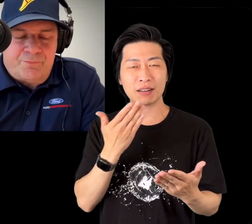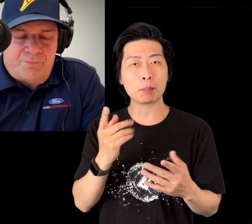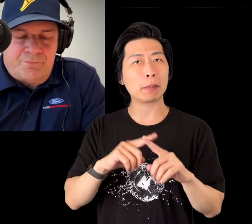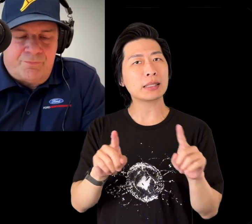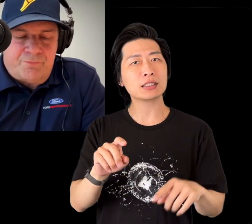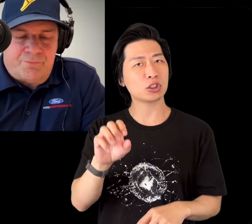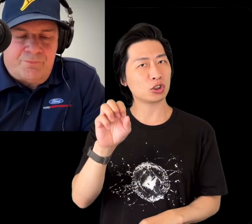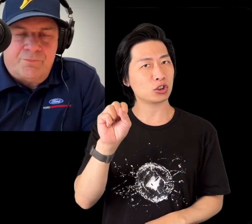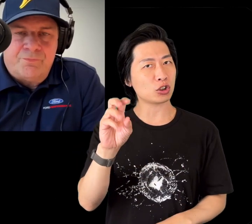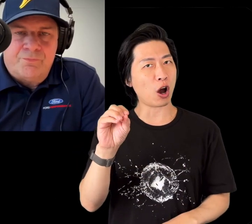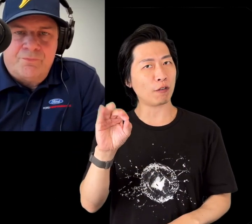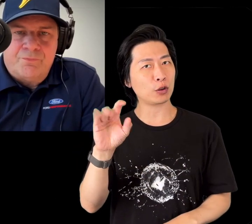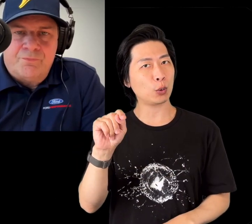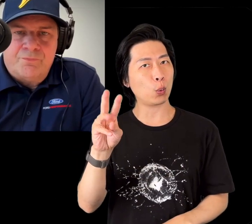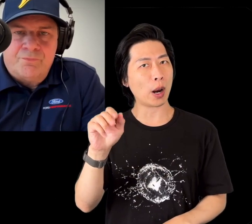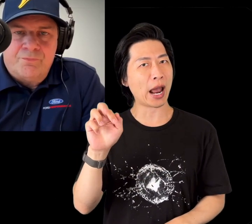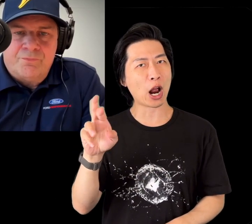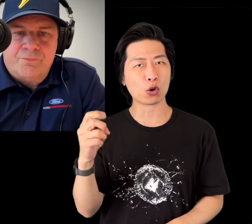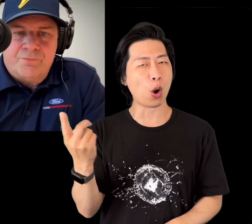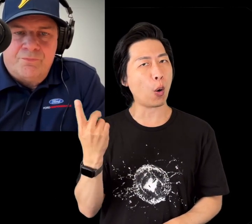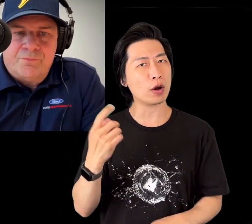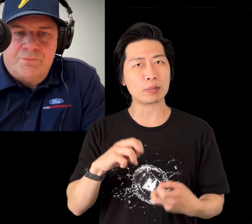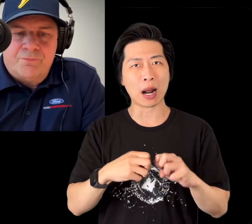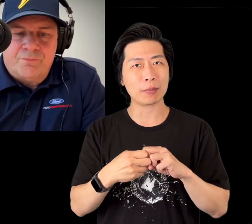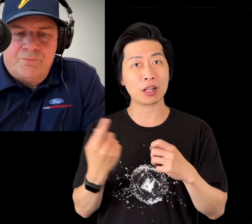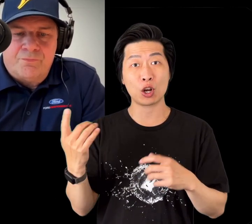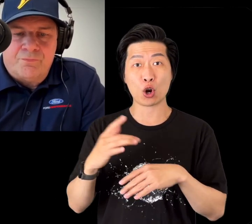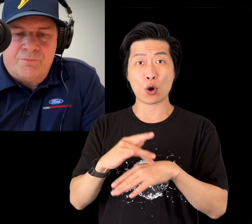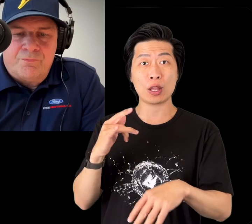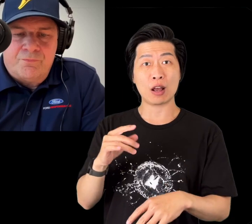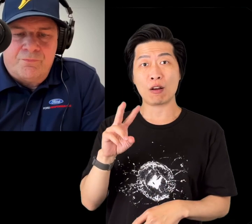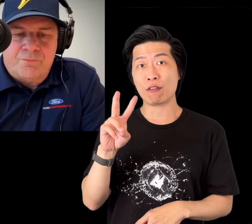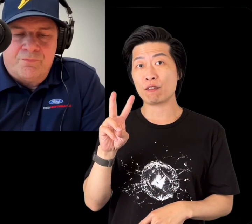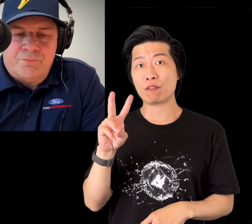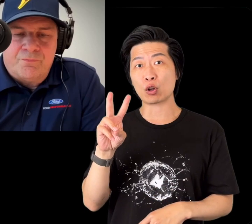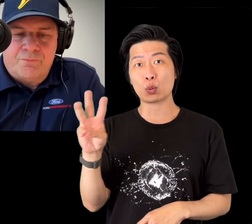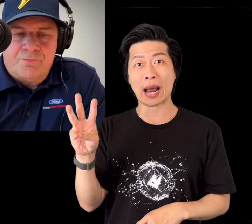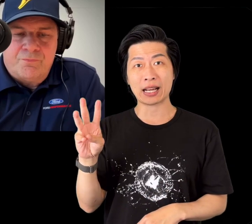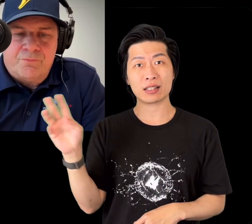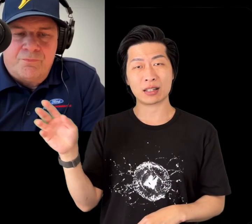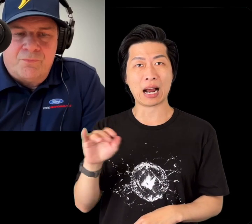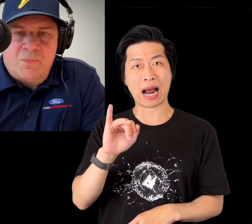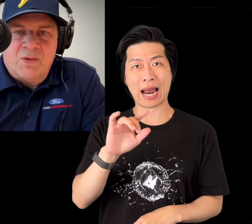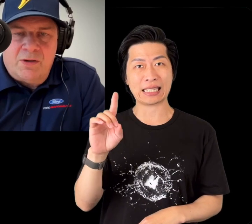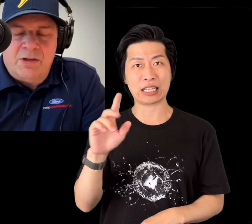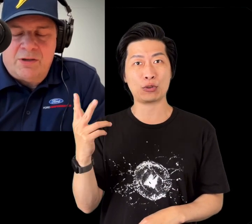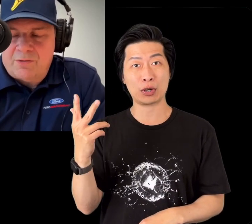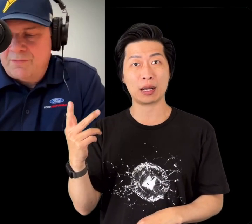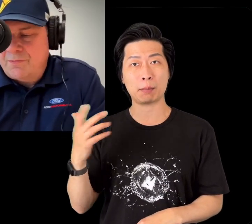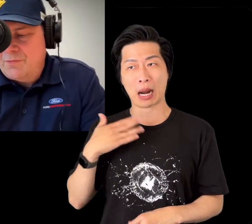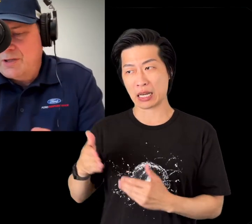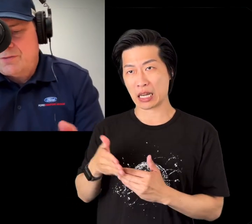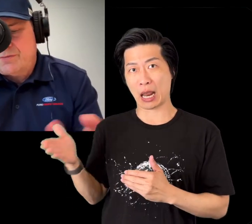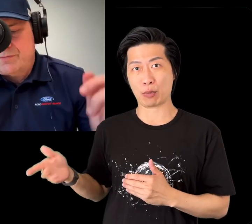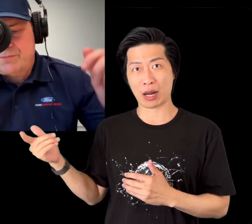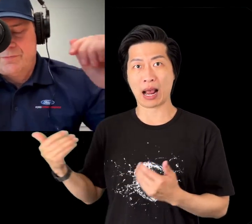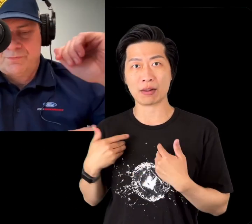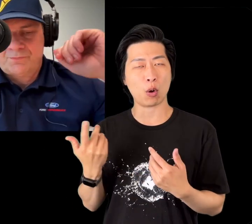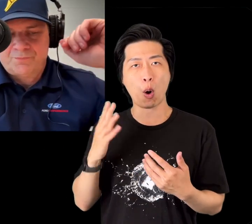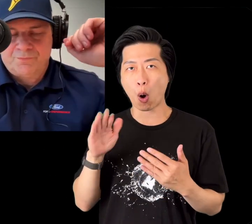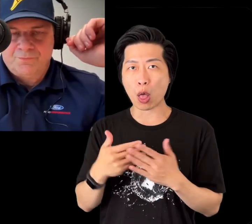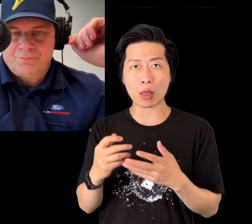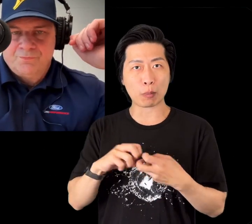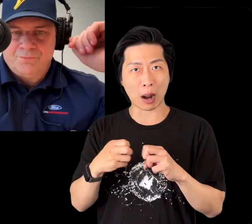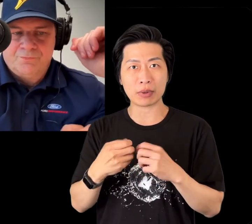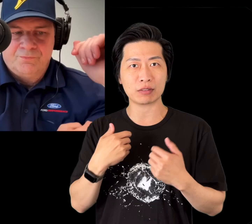do really well. But it's the software that is always the problem. I mean, the early Volkswagen, the ID3 that a neighbor of mine has,